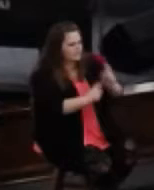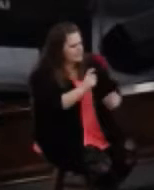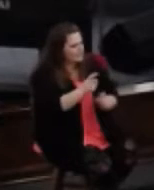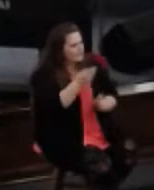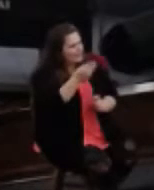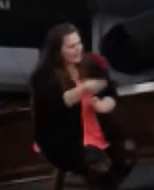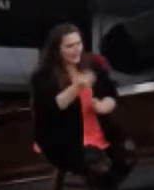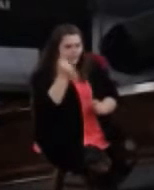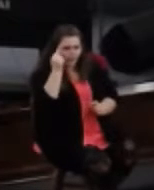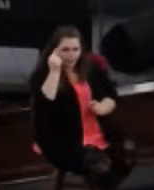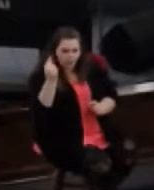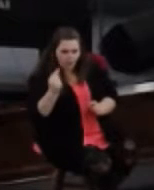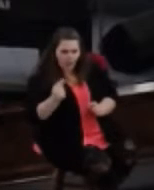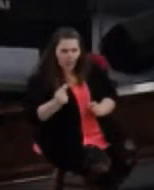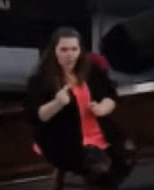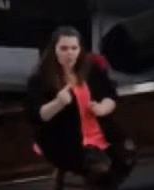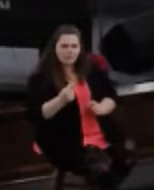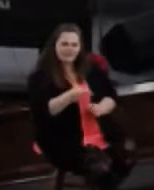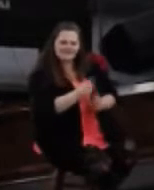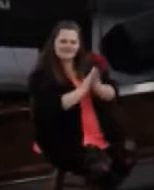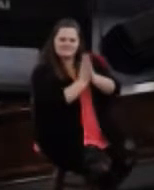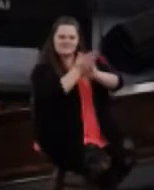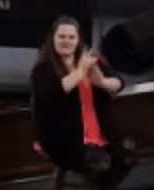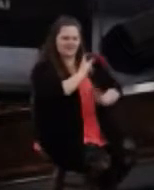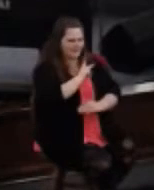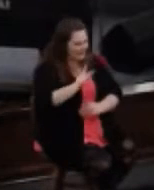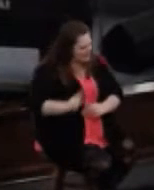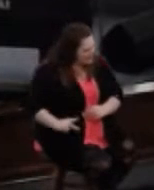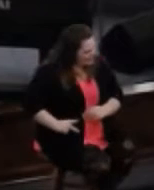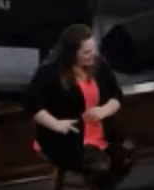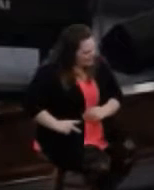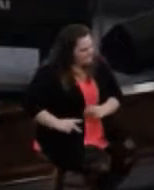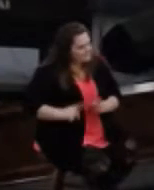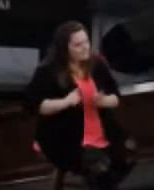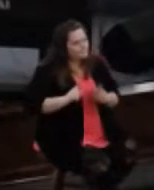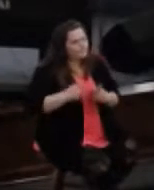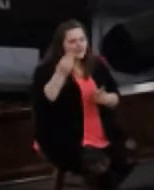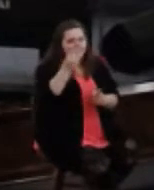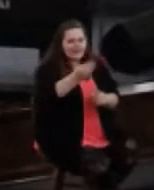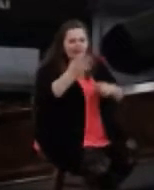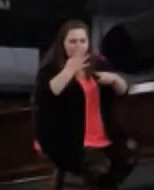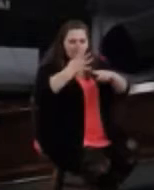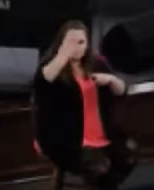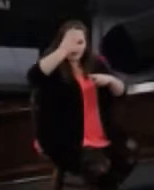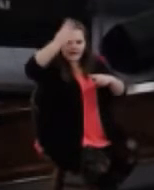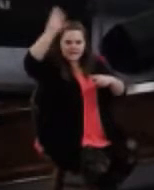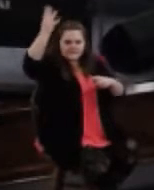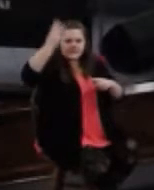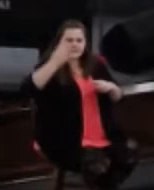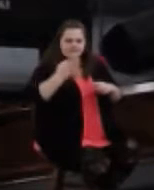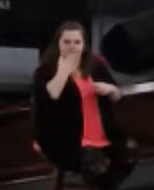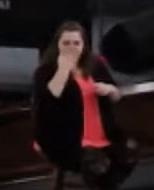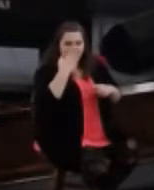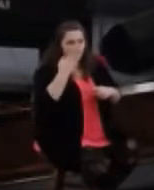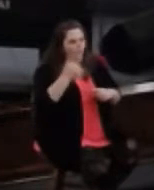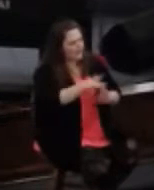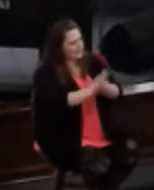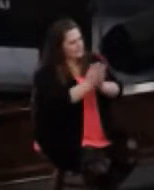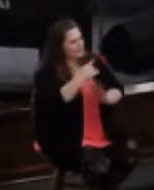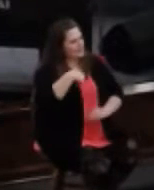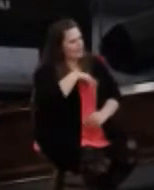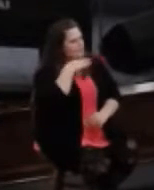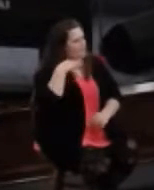him gold because he became our king. They gave him frankincense because he became our